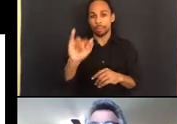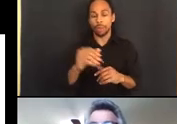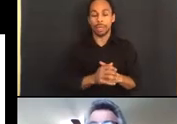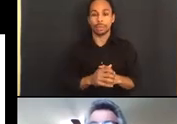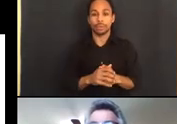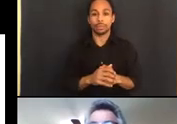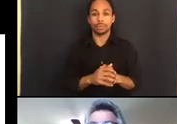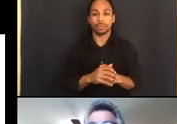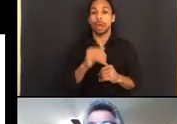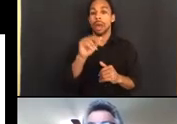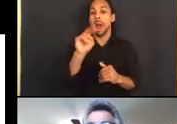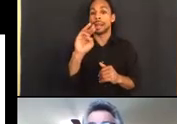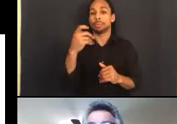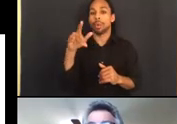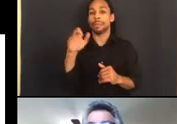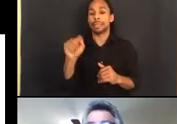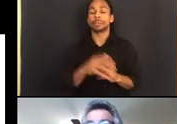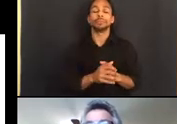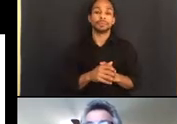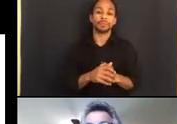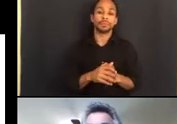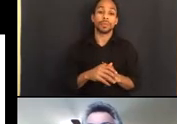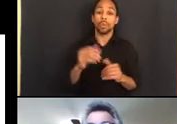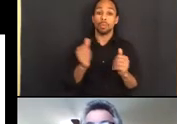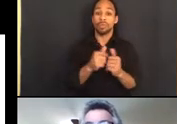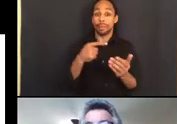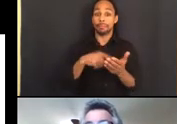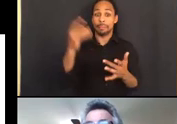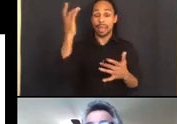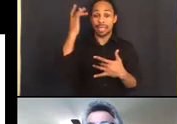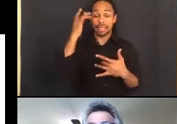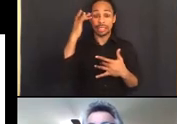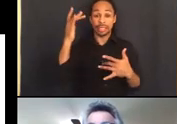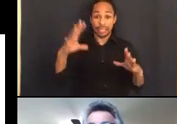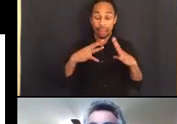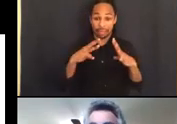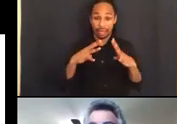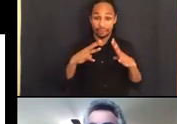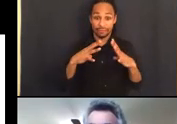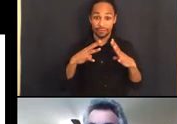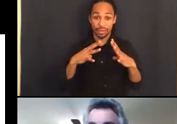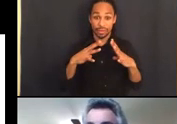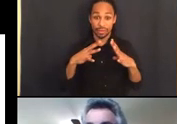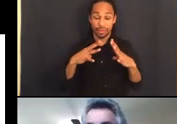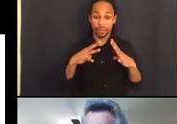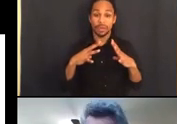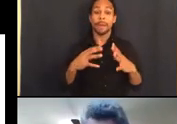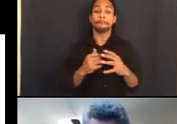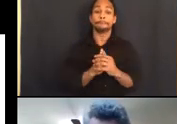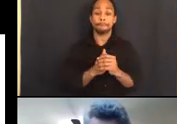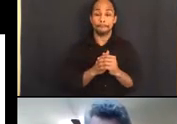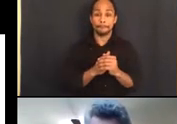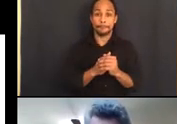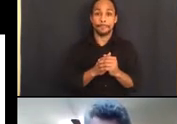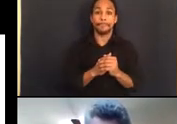administration to expand the scope of paid sick leave to include all workers, regardless of the size of their employer. We prevailed. We're in a similar effort here